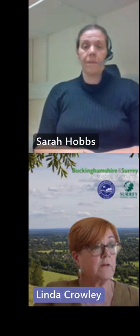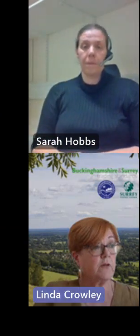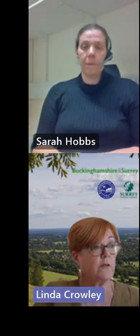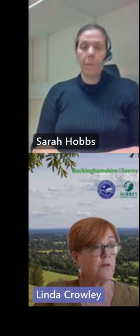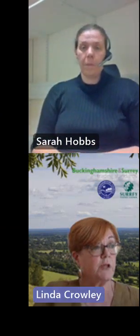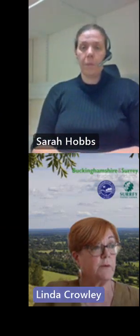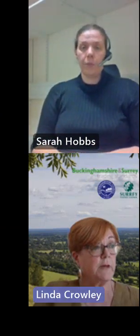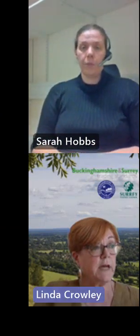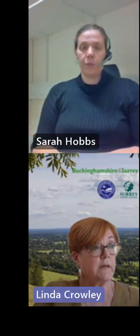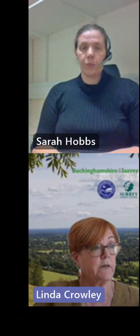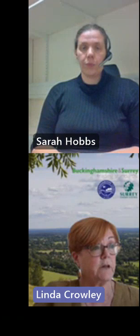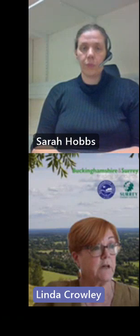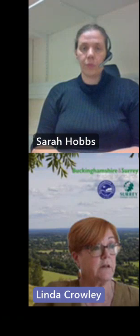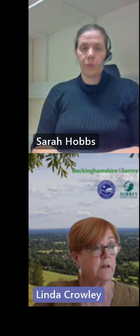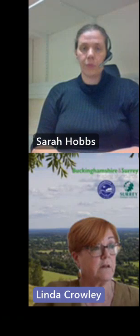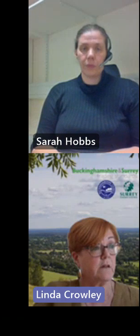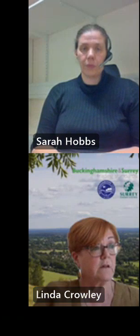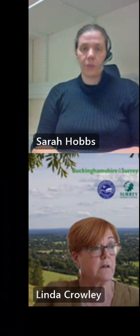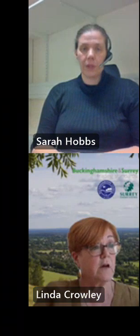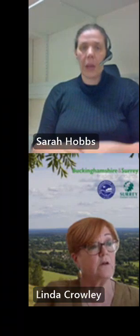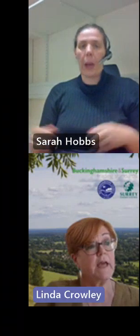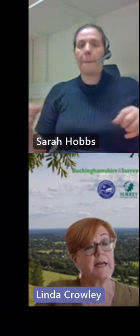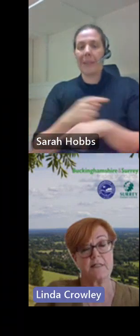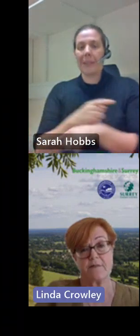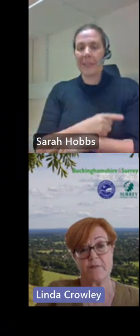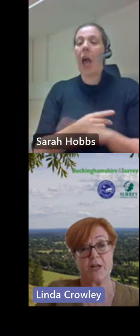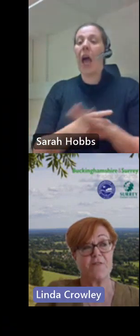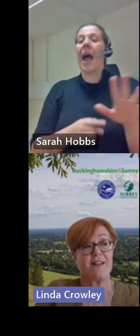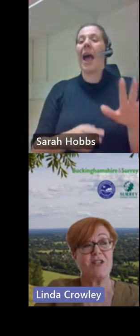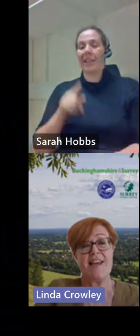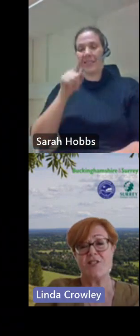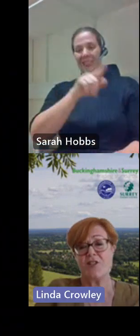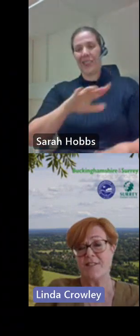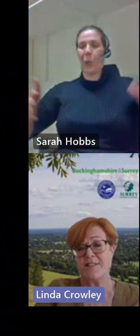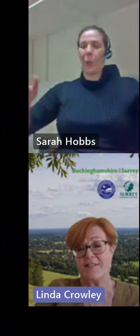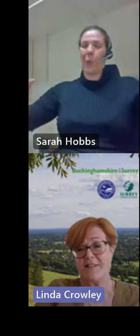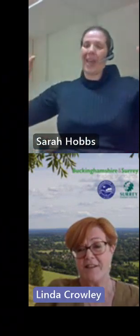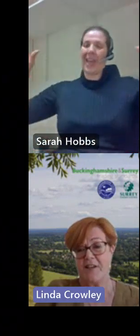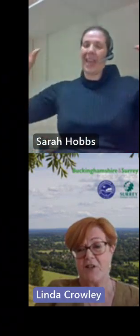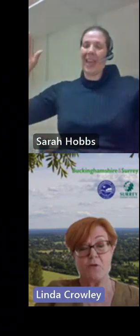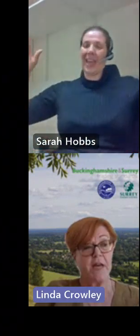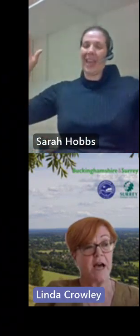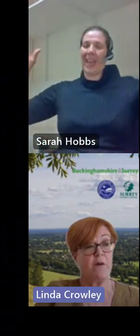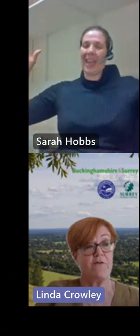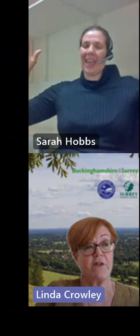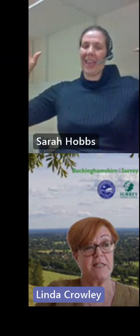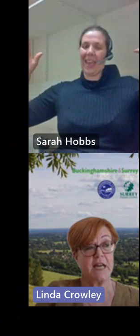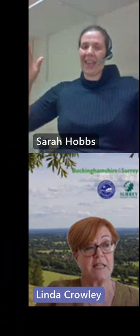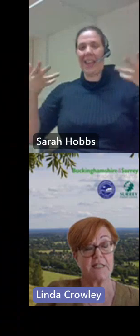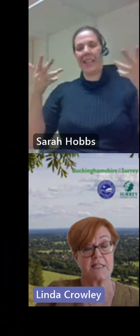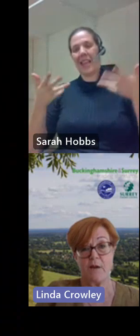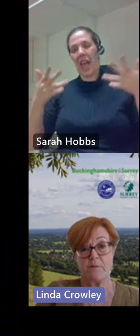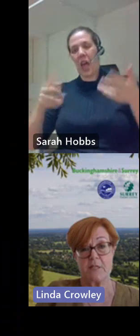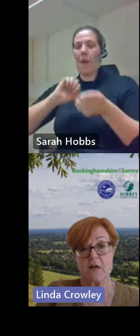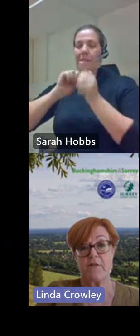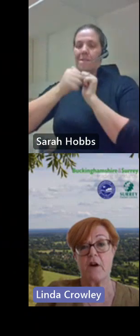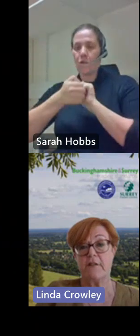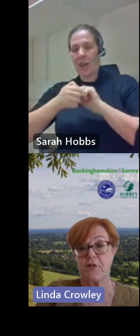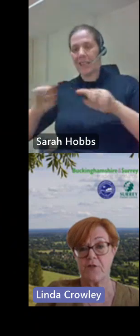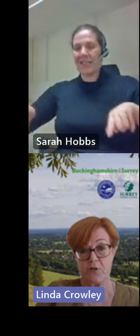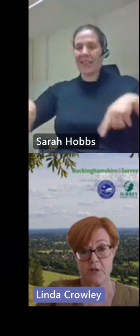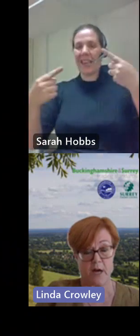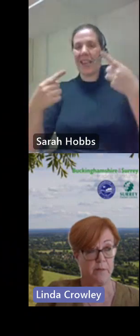I think I've gone through two again, have I? Oh, yes. Congratulations. You're now a friend against scams.